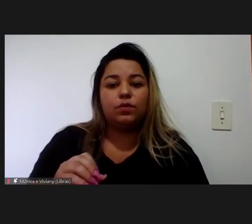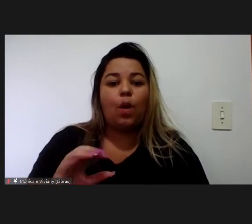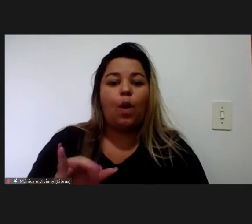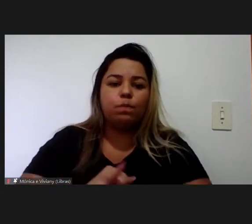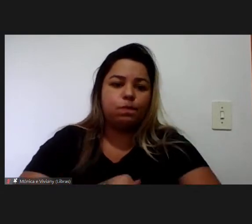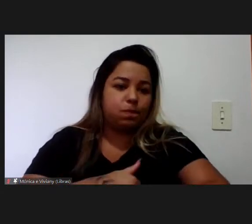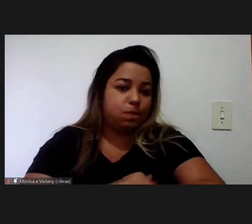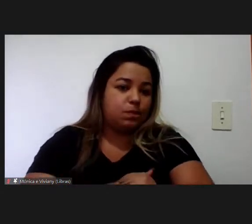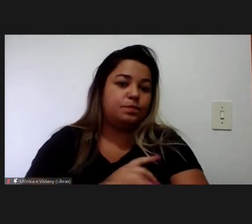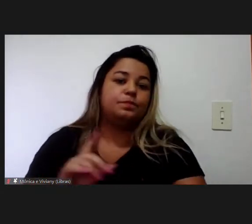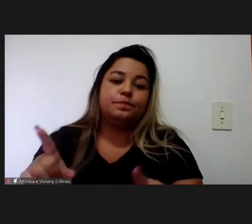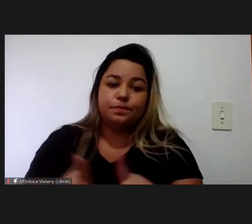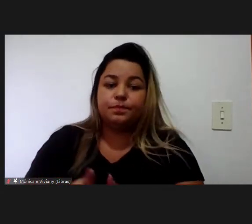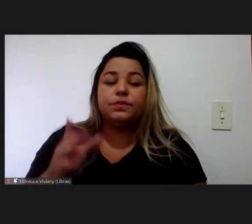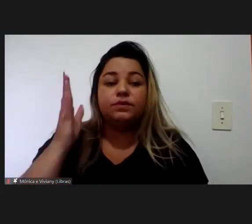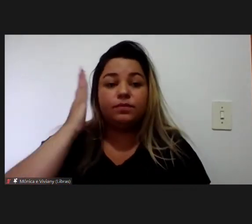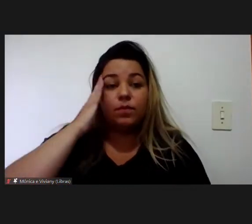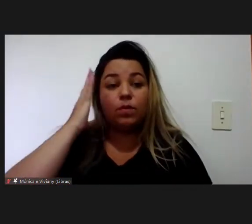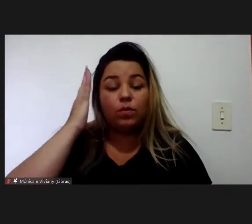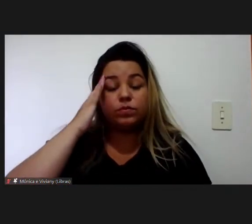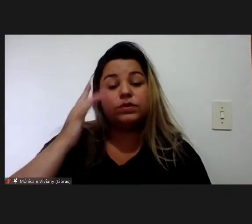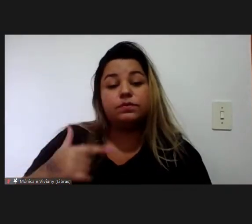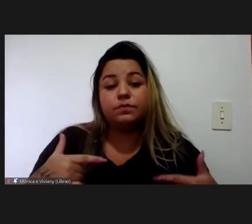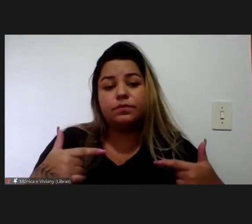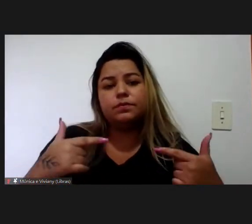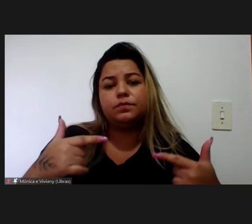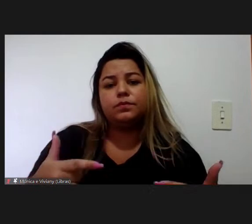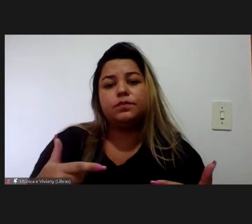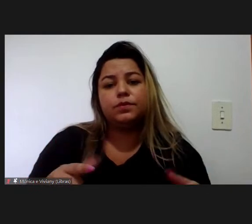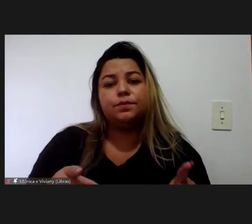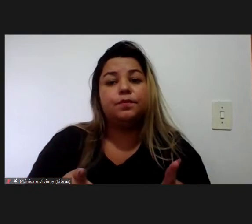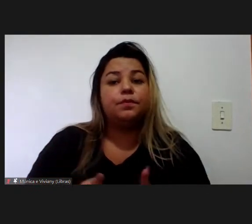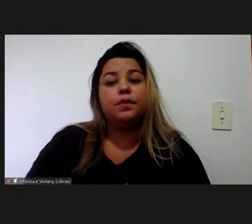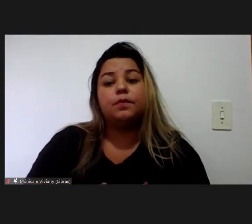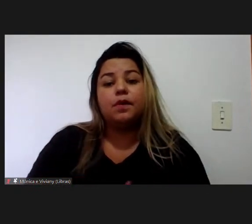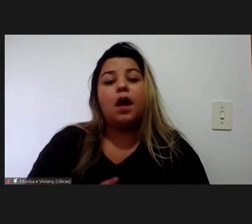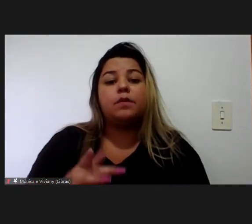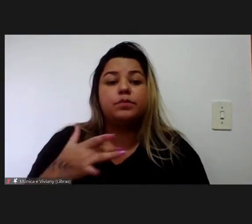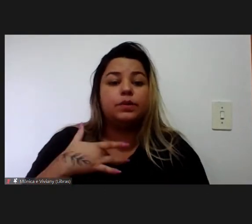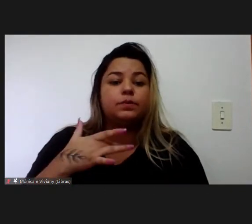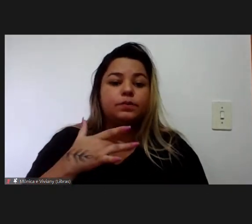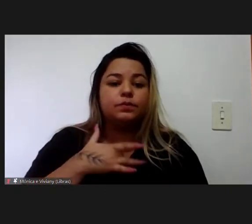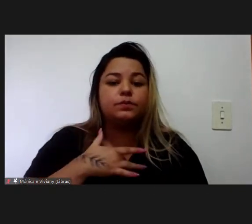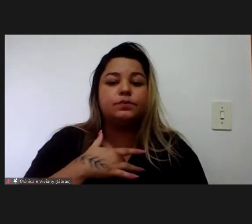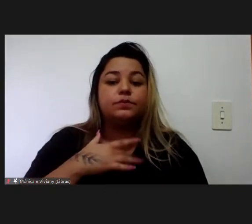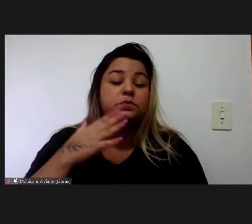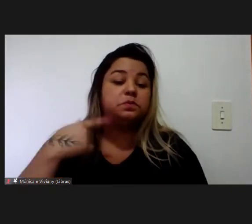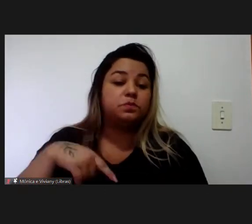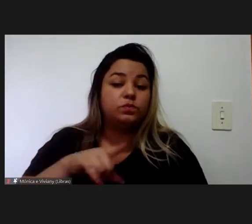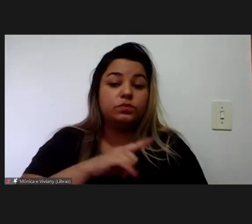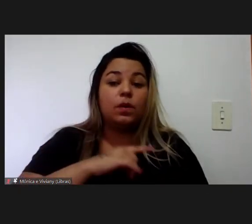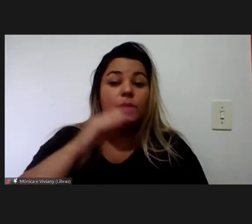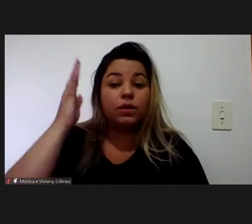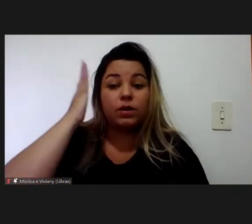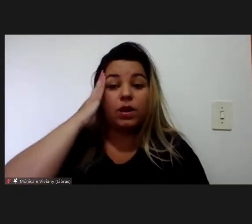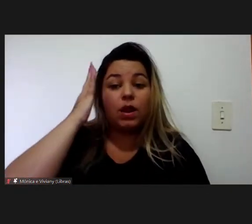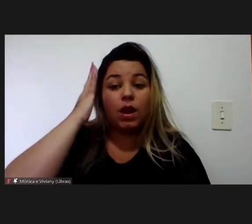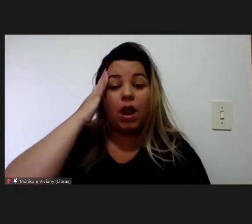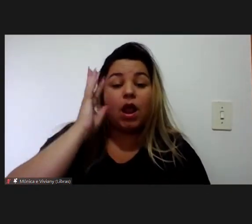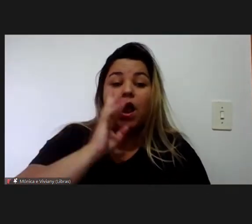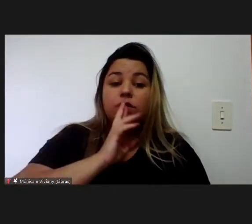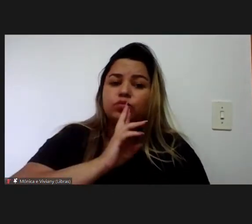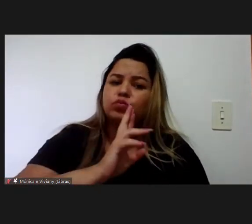obesity. We know that this sanitary challenge has many issues to be dealt with. We also know